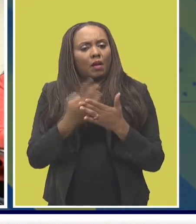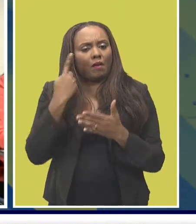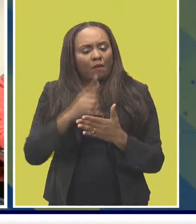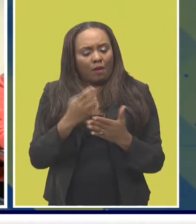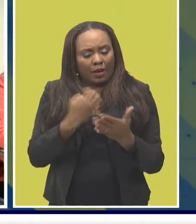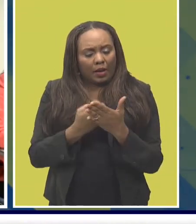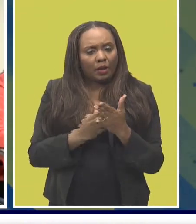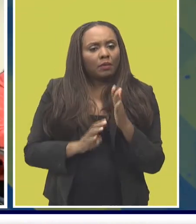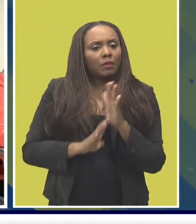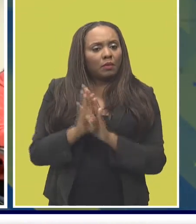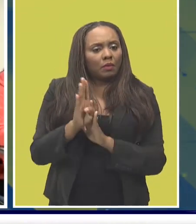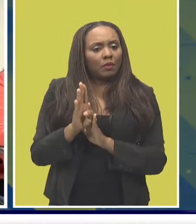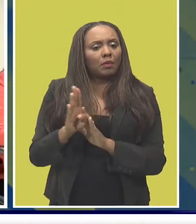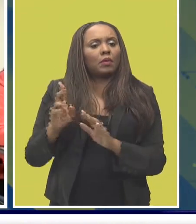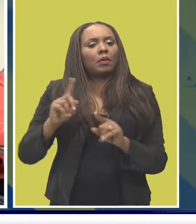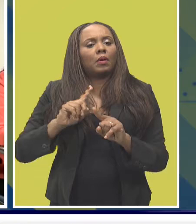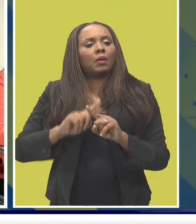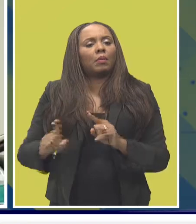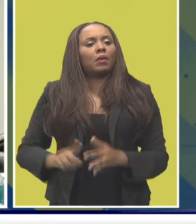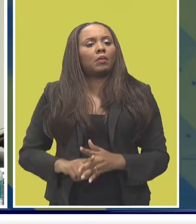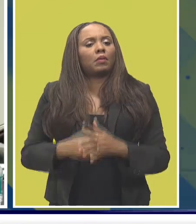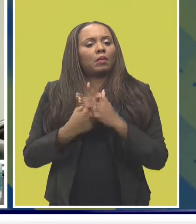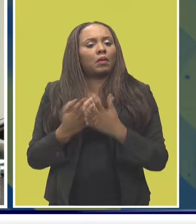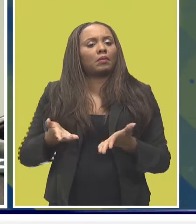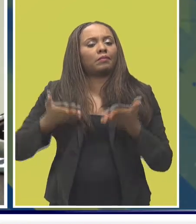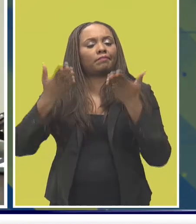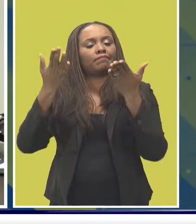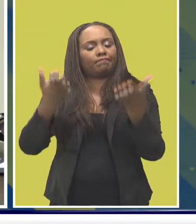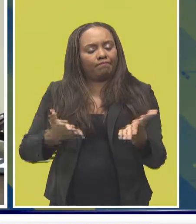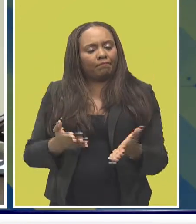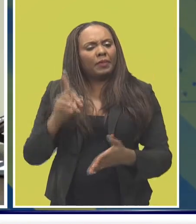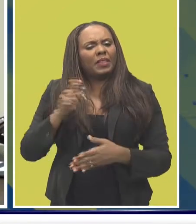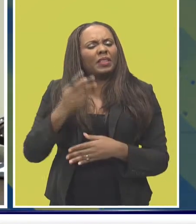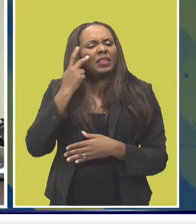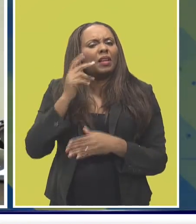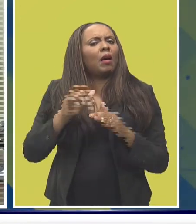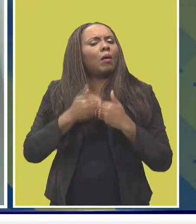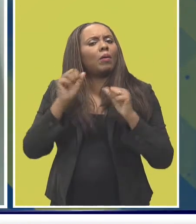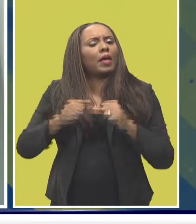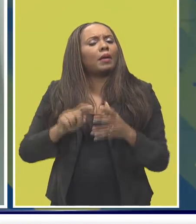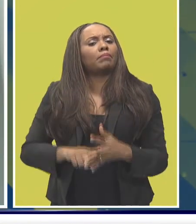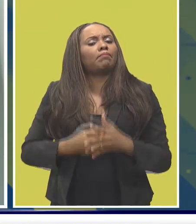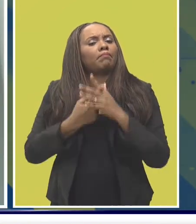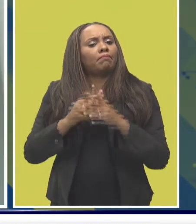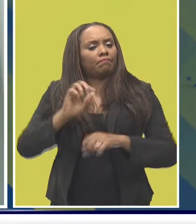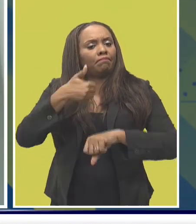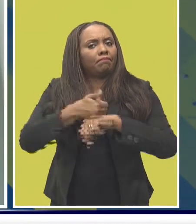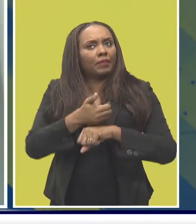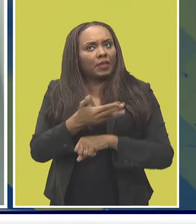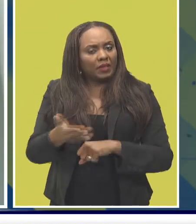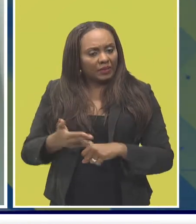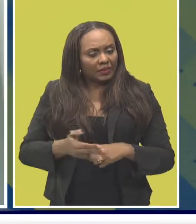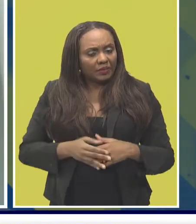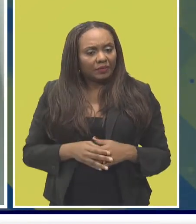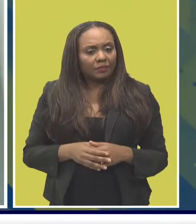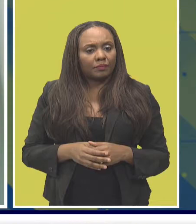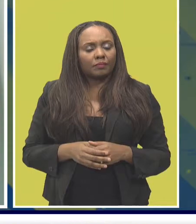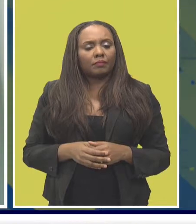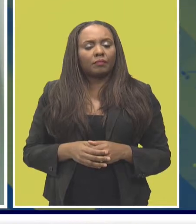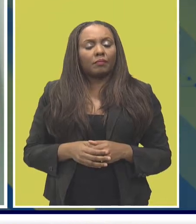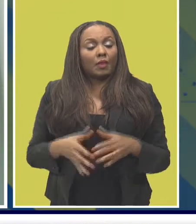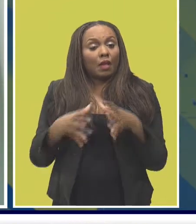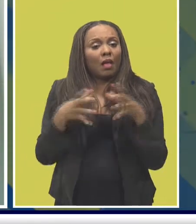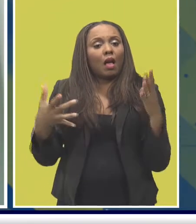problem of implementing recommendations still needs to be addressed. A lot of technical work is taking place. But I